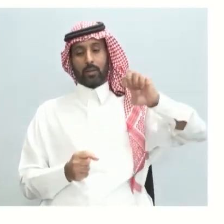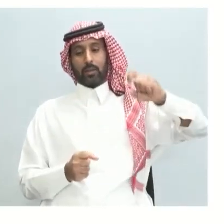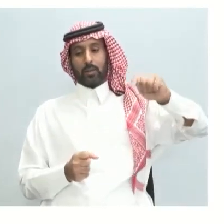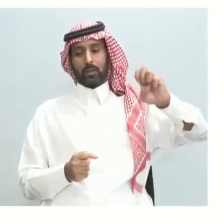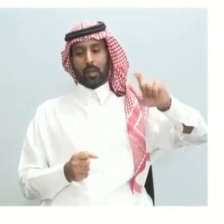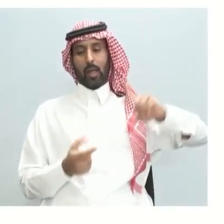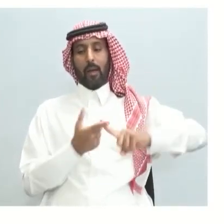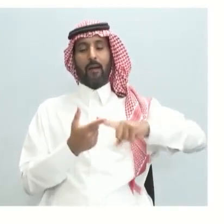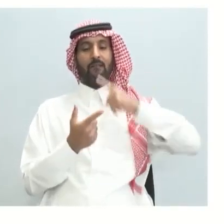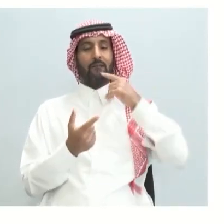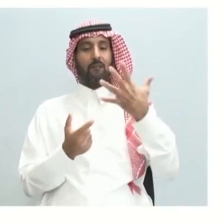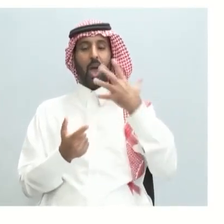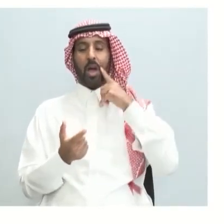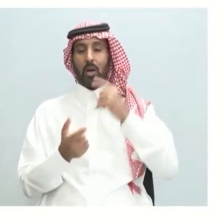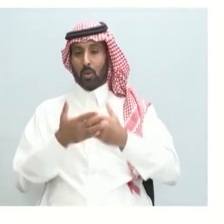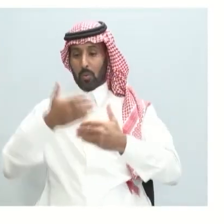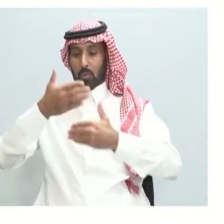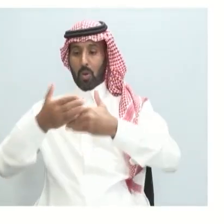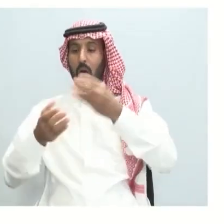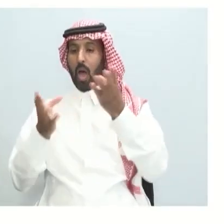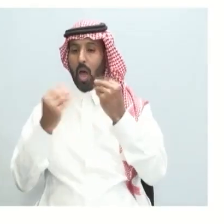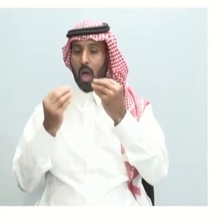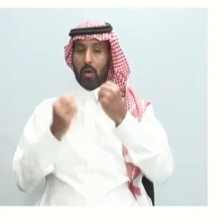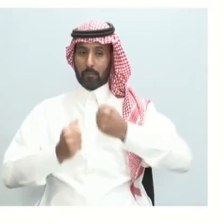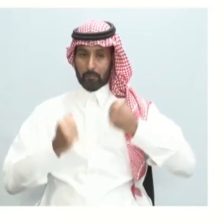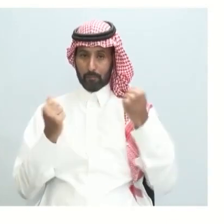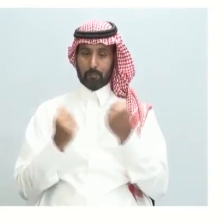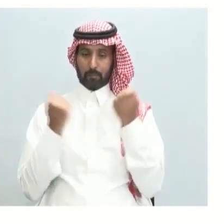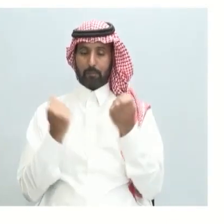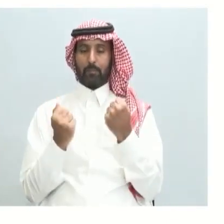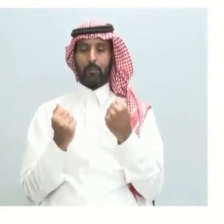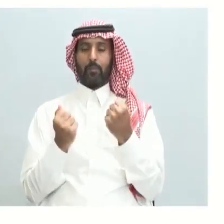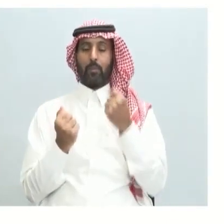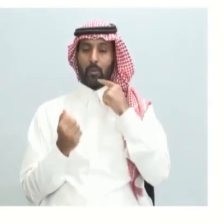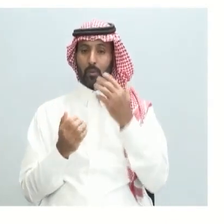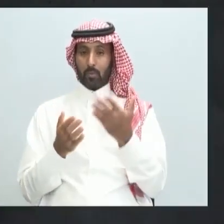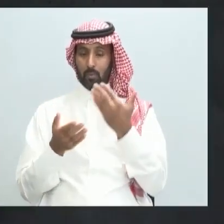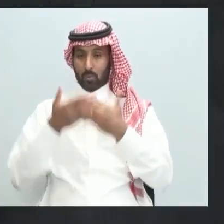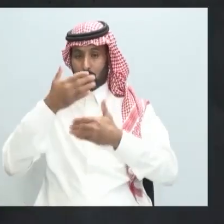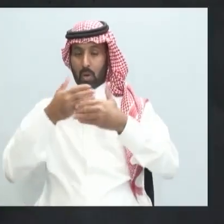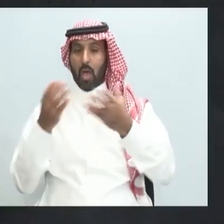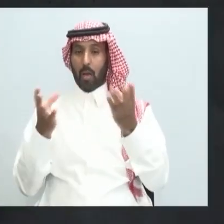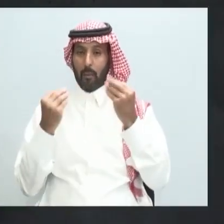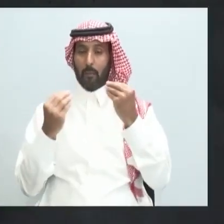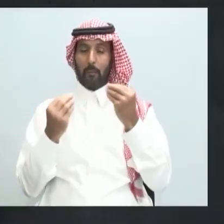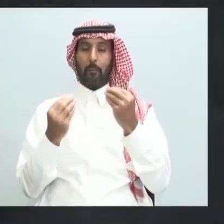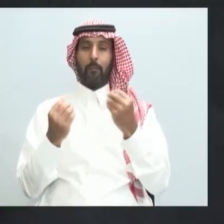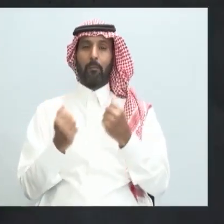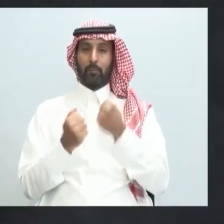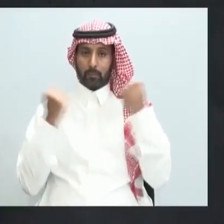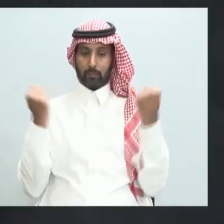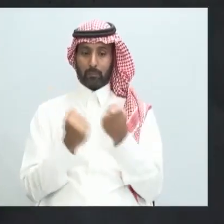Number 5, to improve or develop by study or training. To improve or to develop